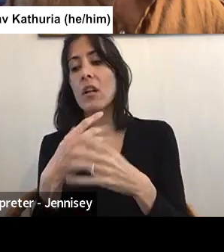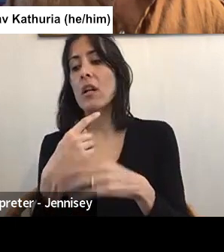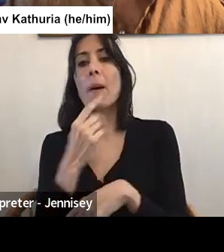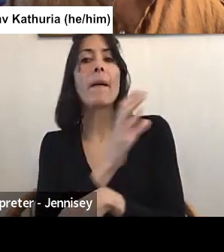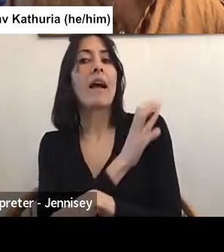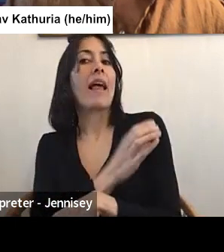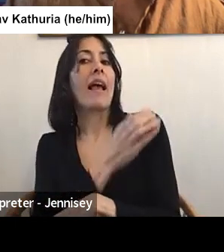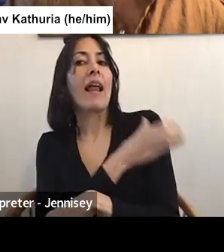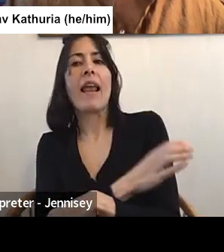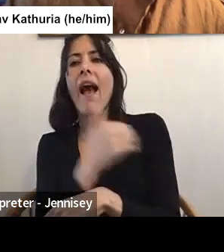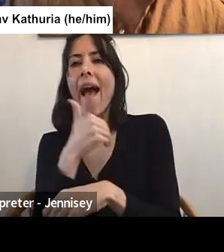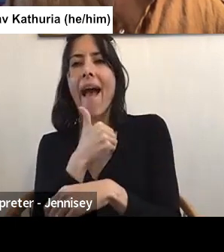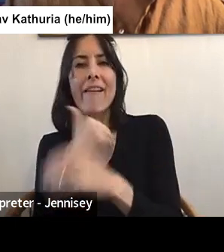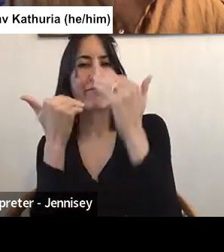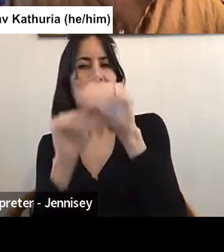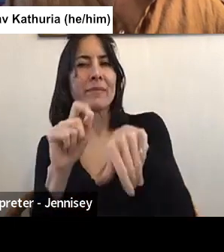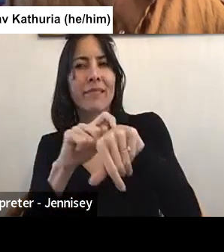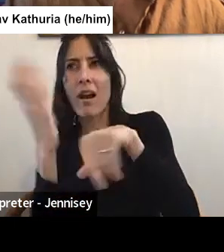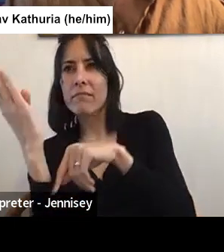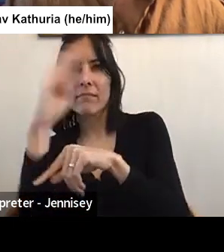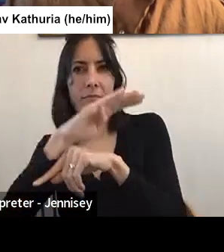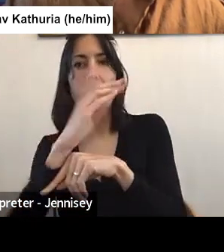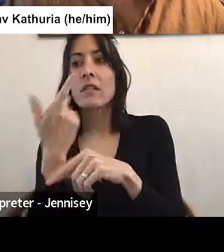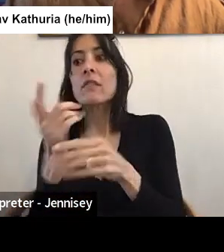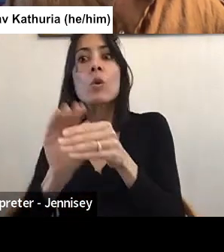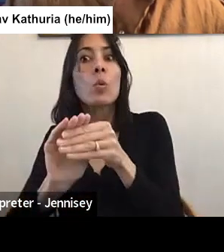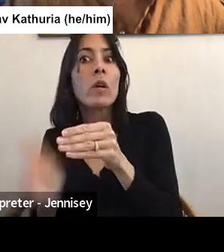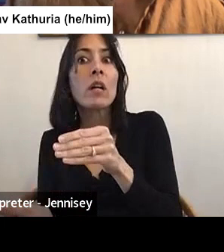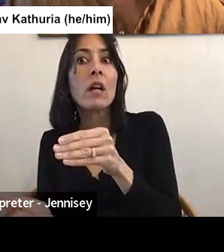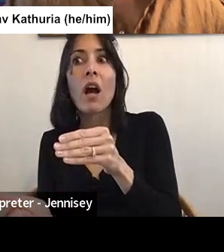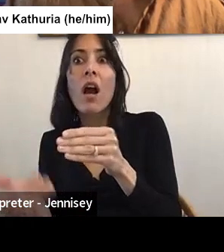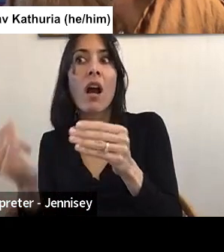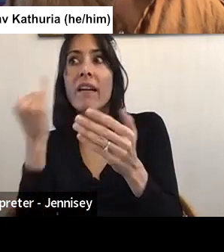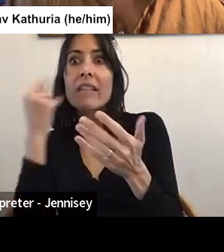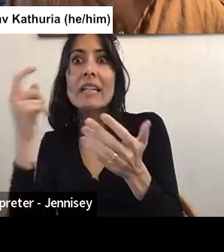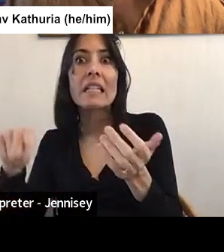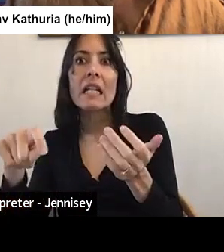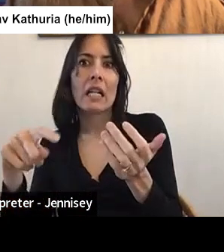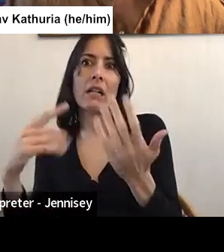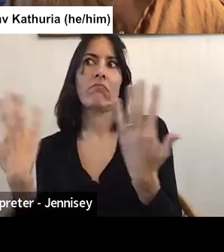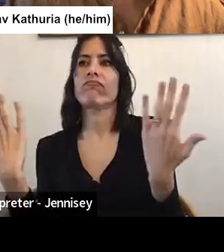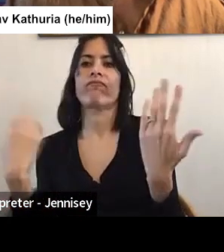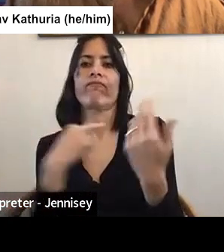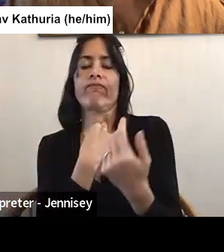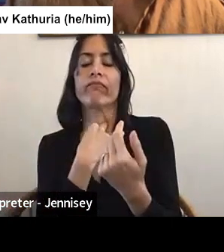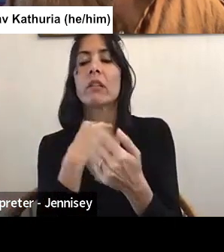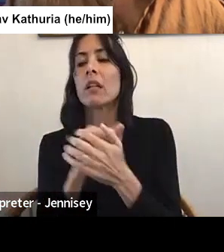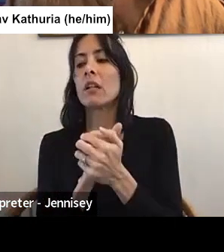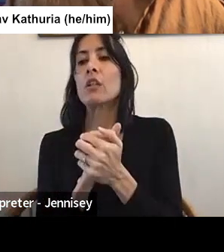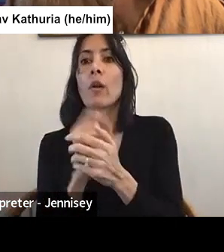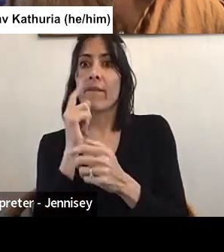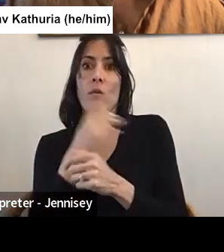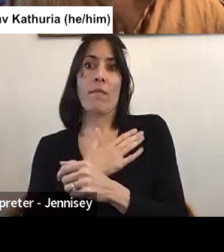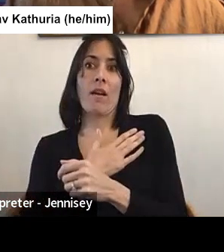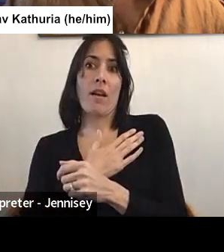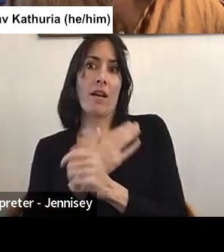right? Like Andrea can tell you this. They send them home on the weekends. You're screwed. But for the flu, and I'm sure they did this during the pandemic, during